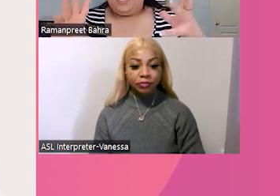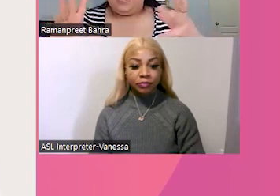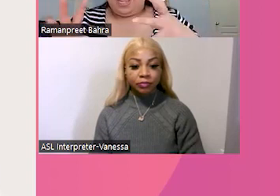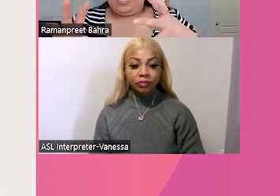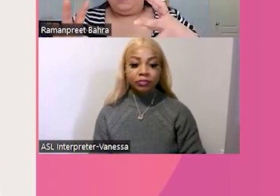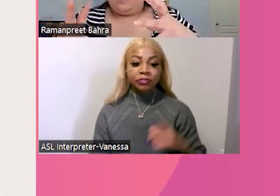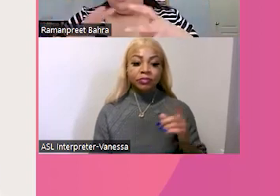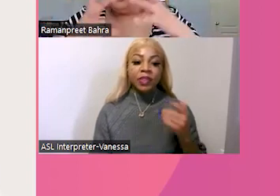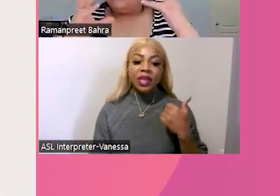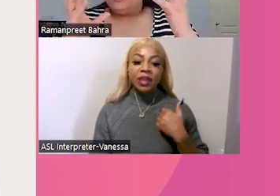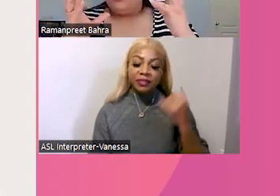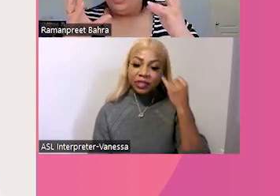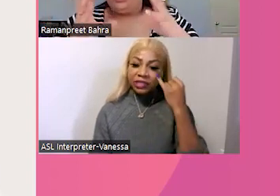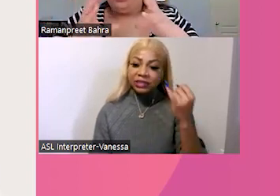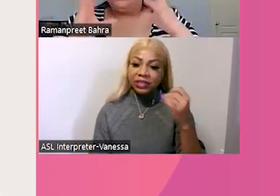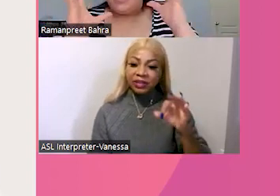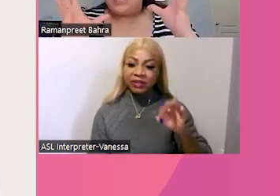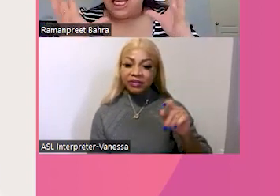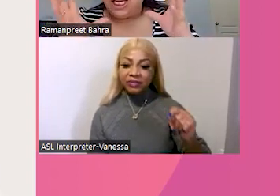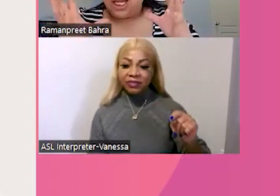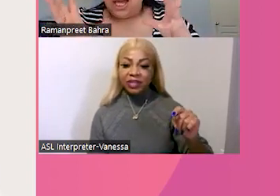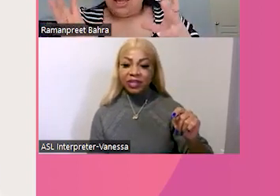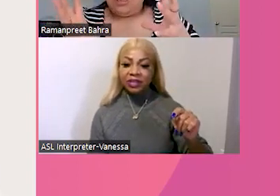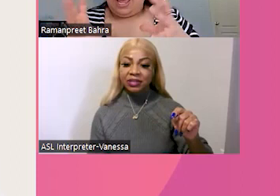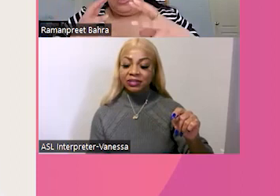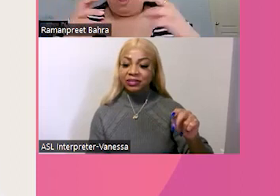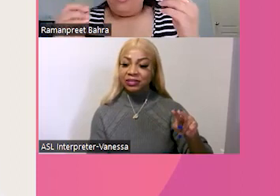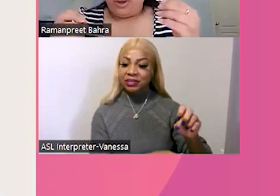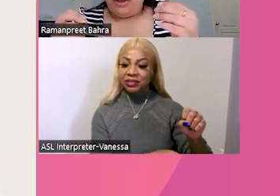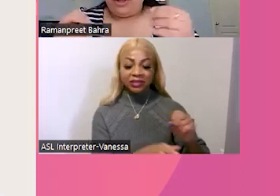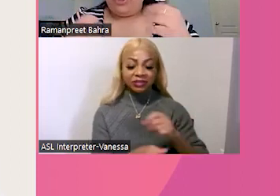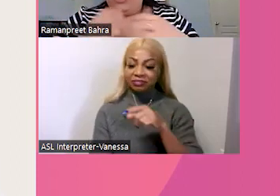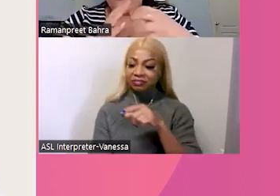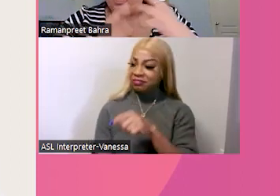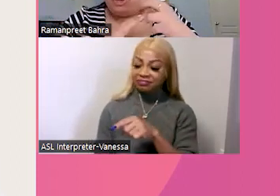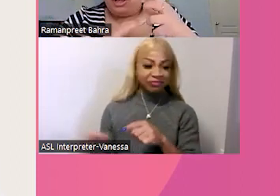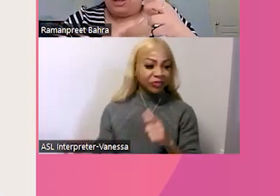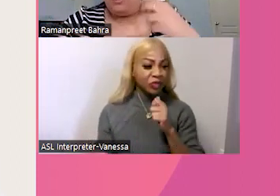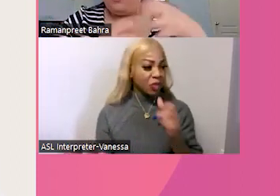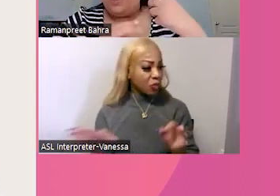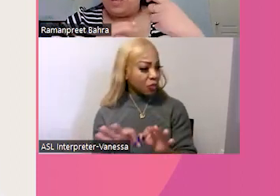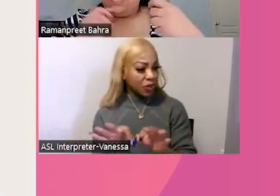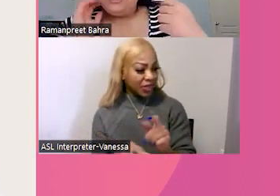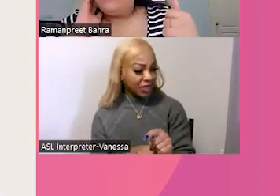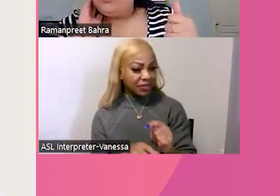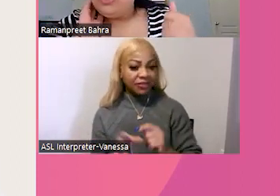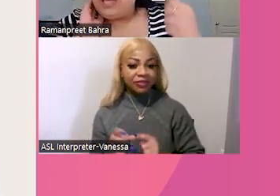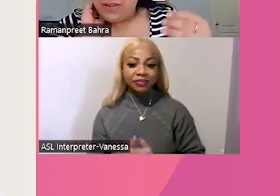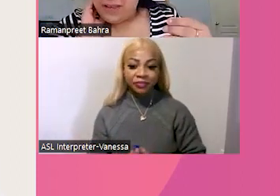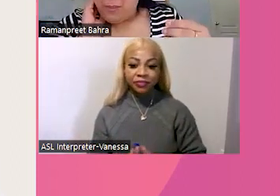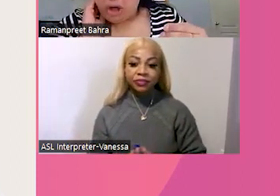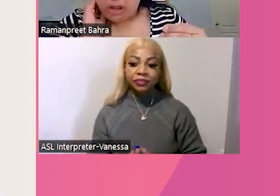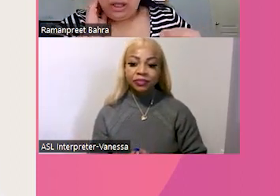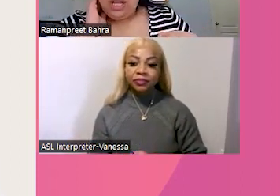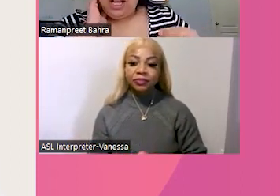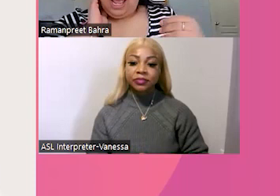fatness seen as an individual lacking and unworthy. So this is kind of framed as an individual